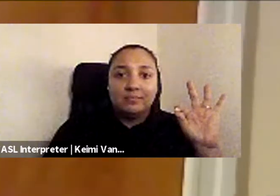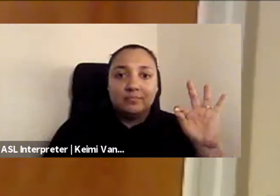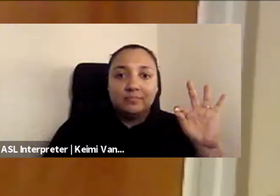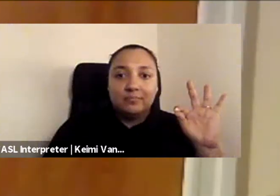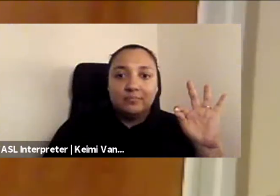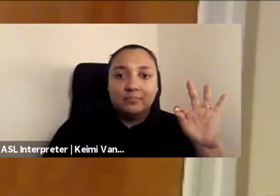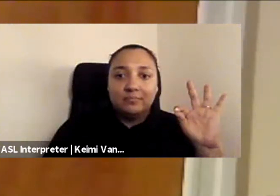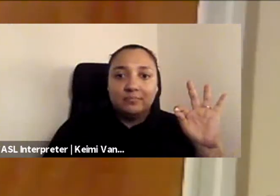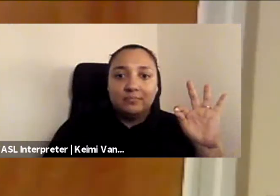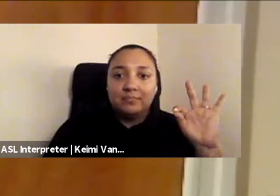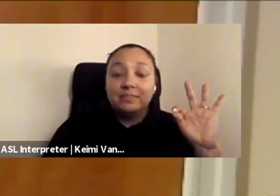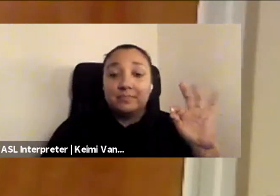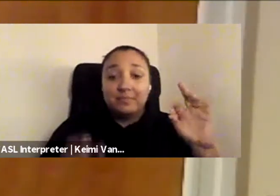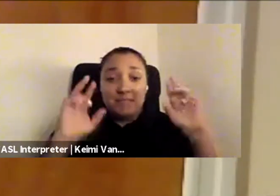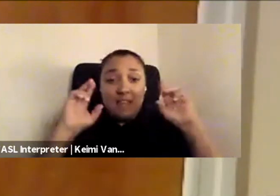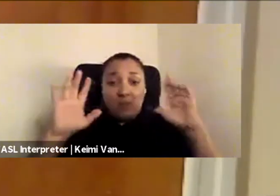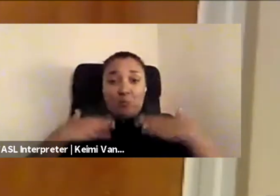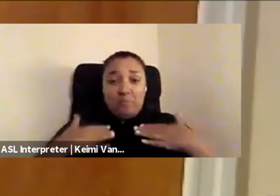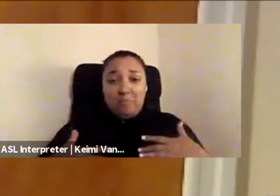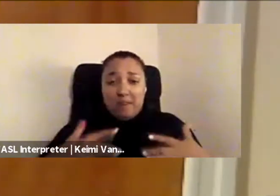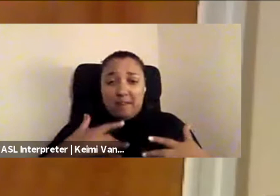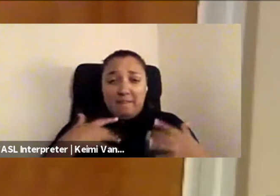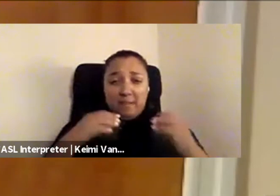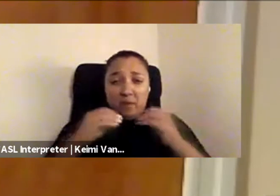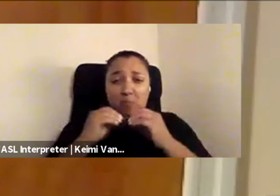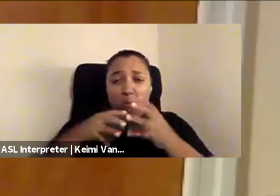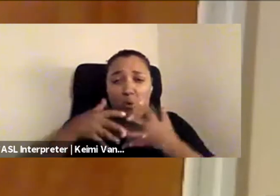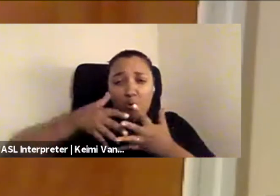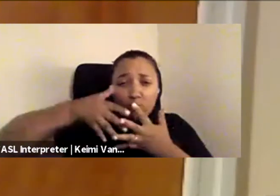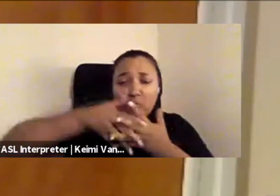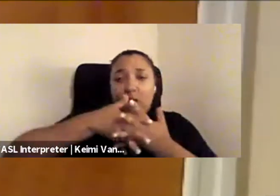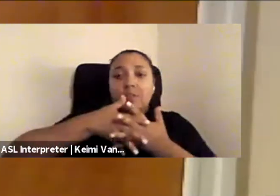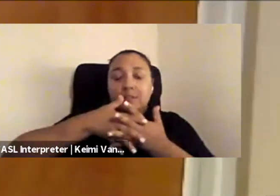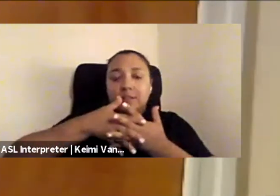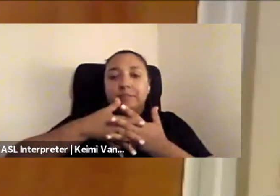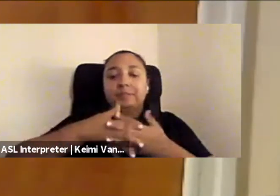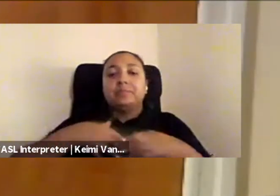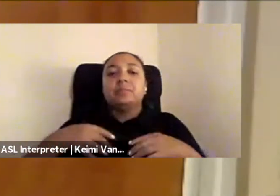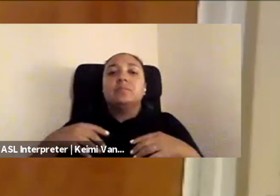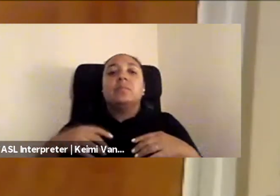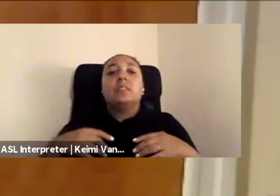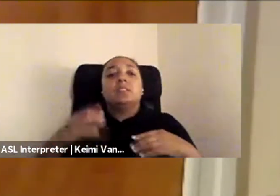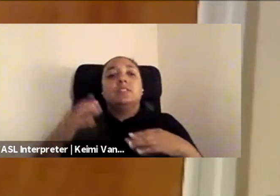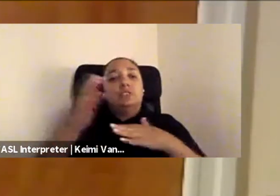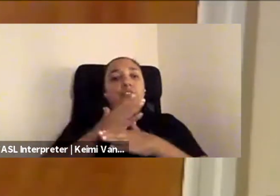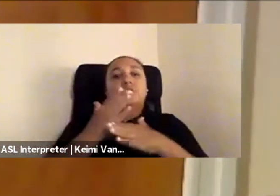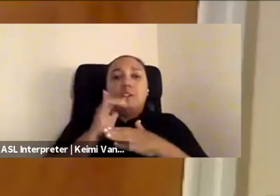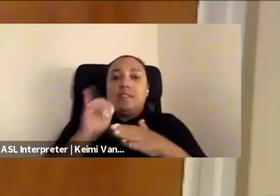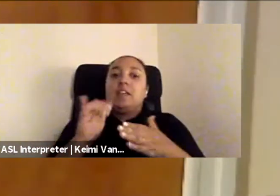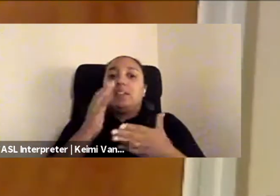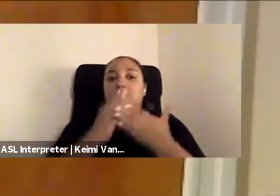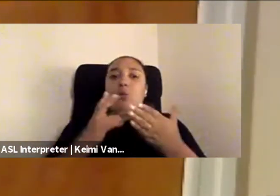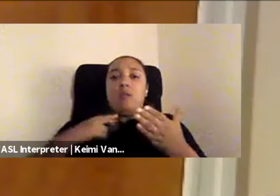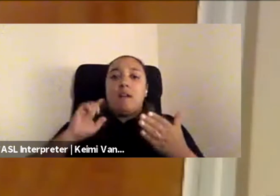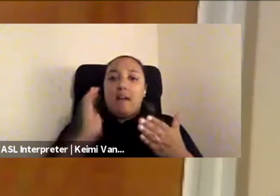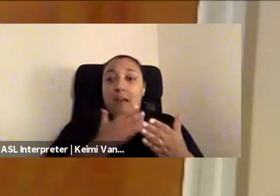little break. Creating space for support and resource sharing is a vital part of our values in JCOM. We want to again